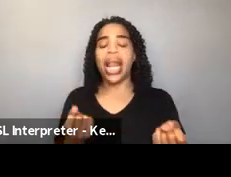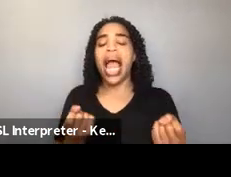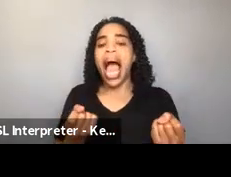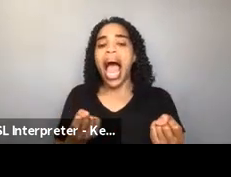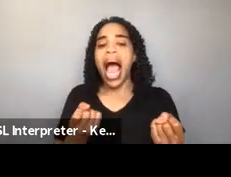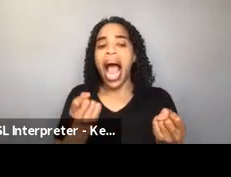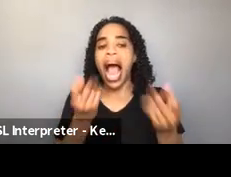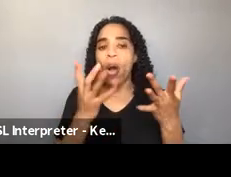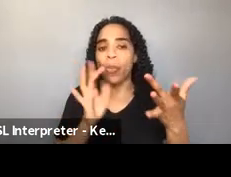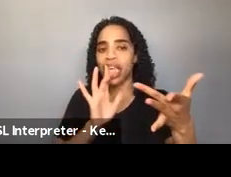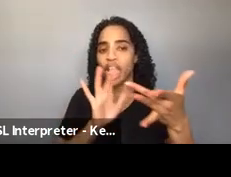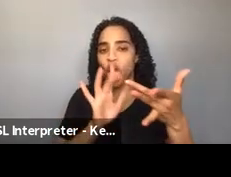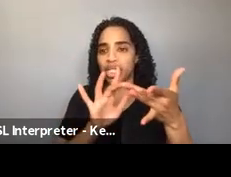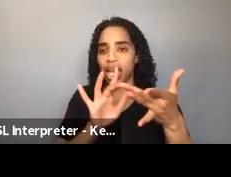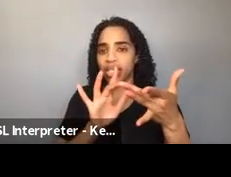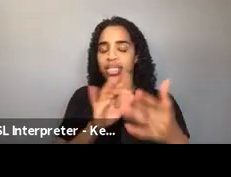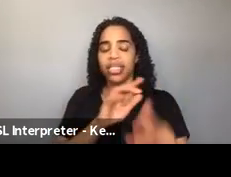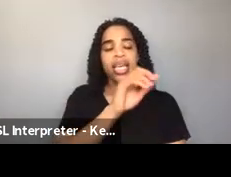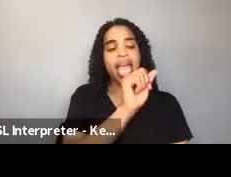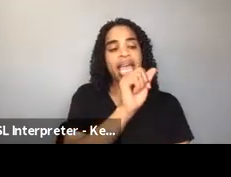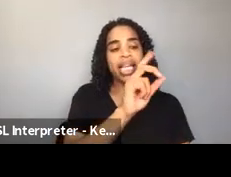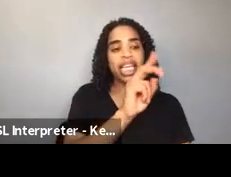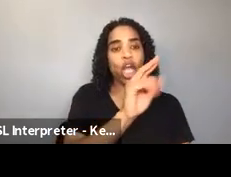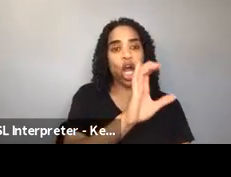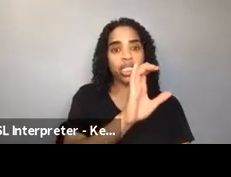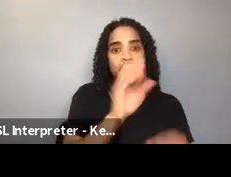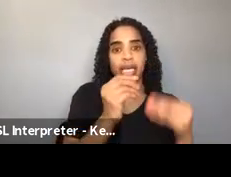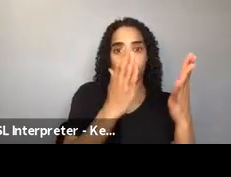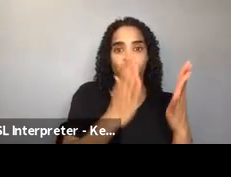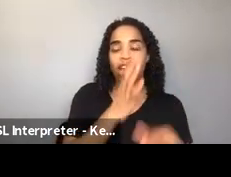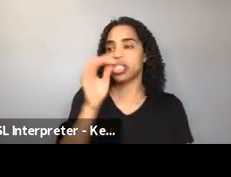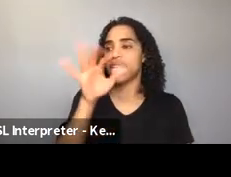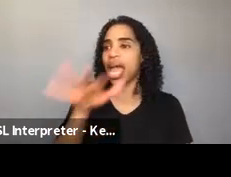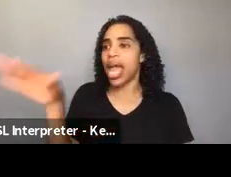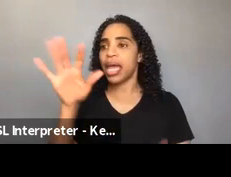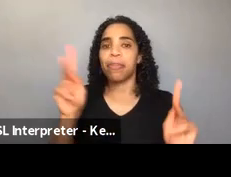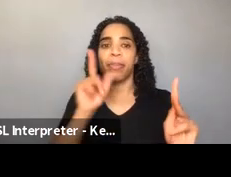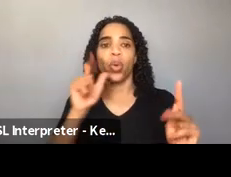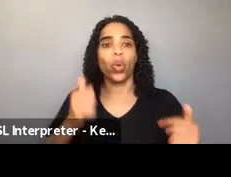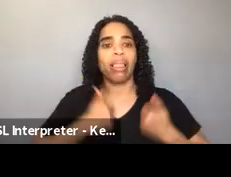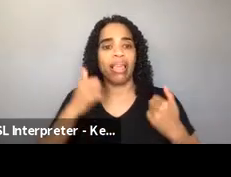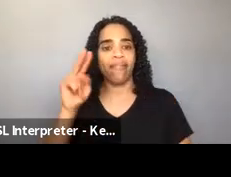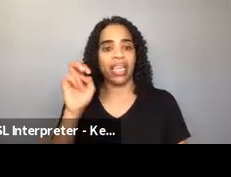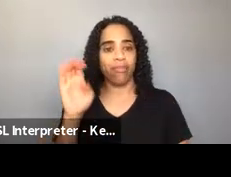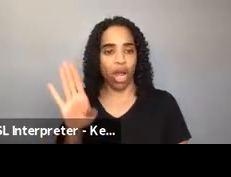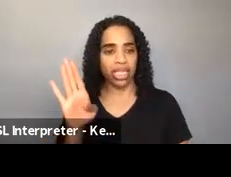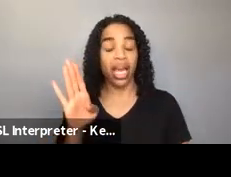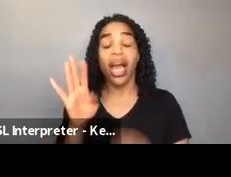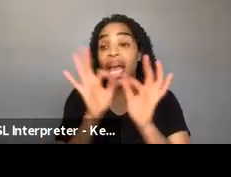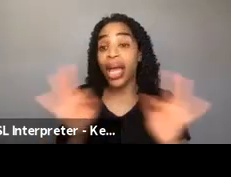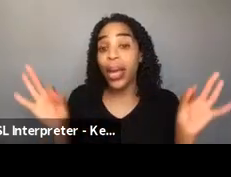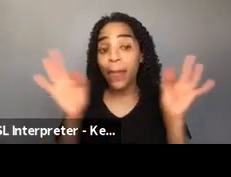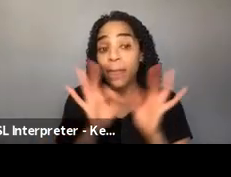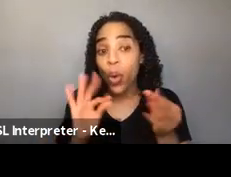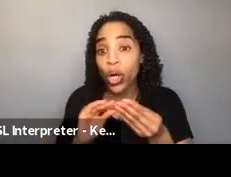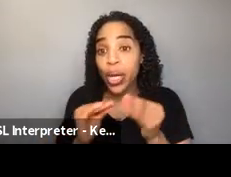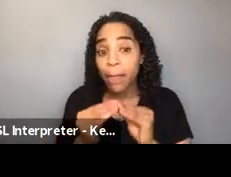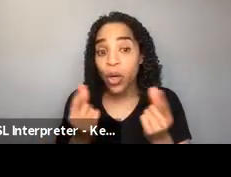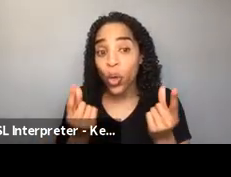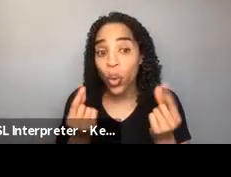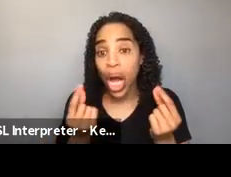between ADRC providers and Nebraskans throughout the state. Important to note here is that